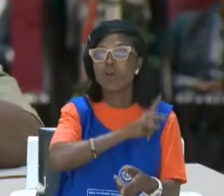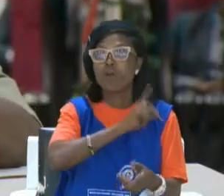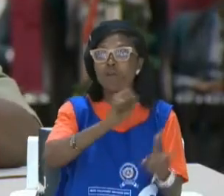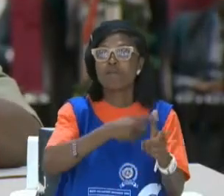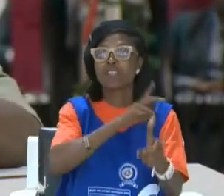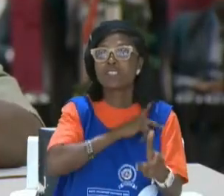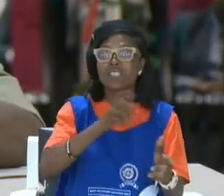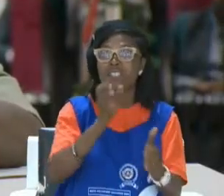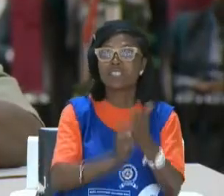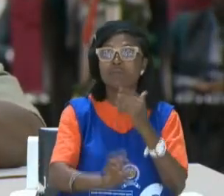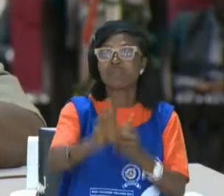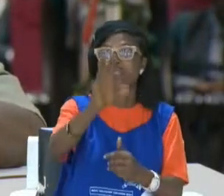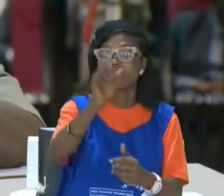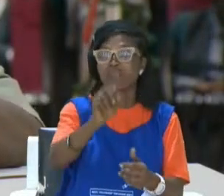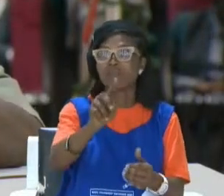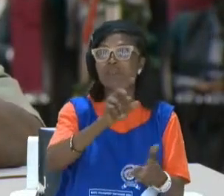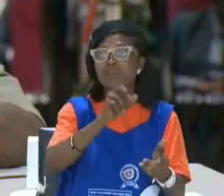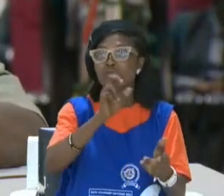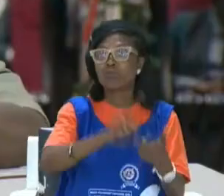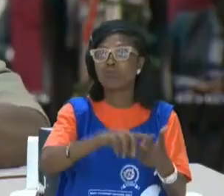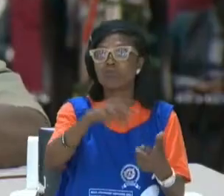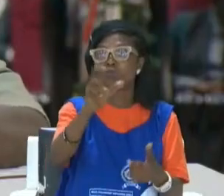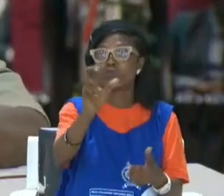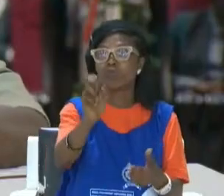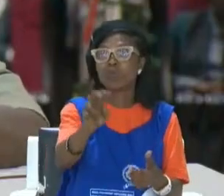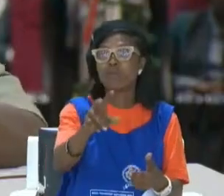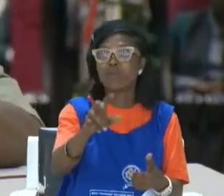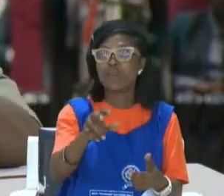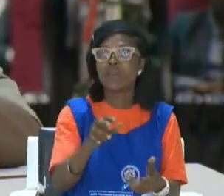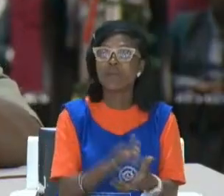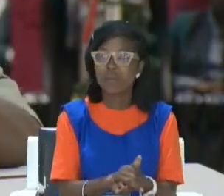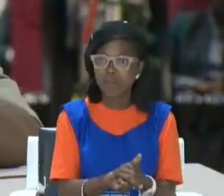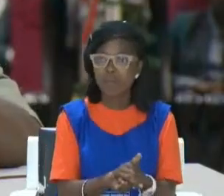19, 11 to 12, you hear